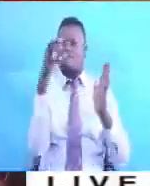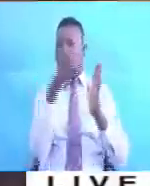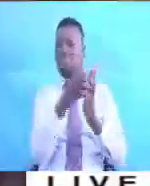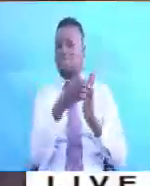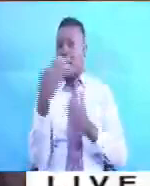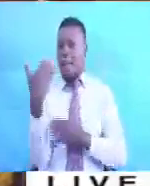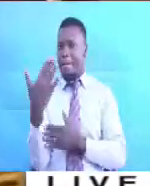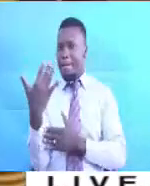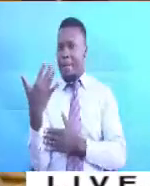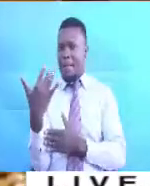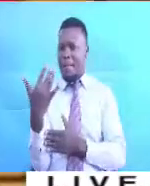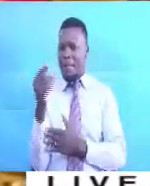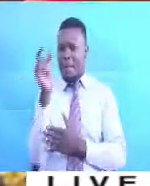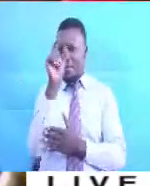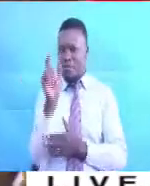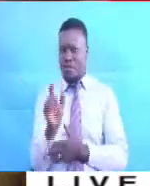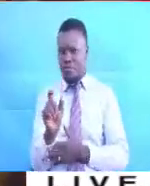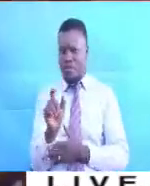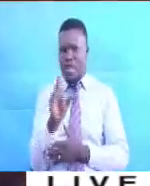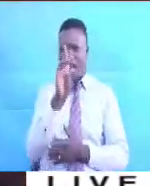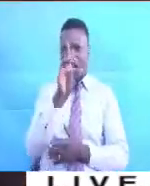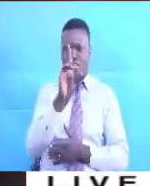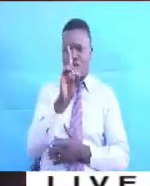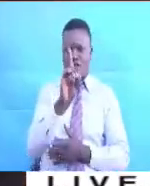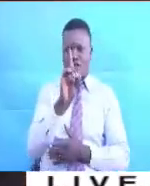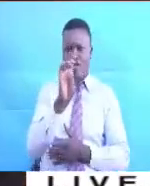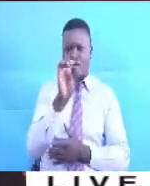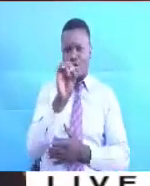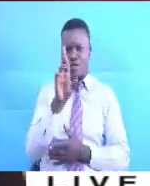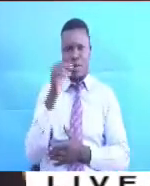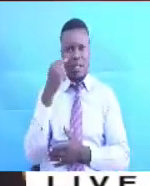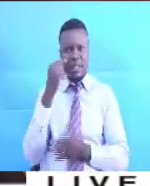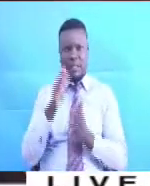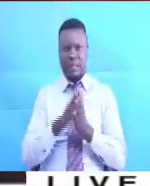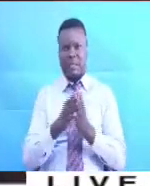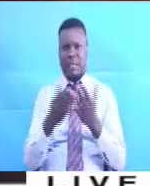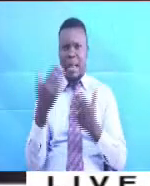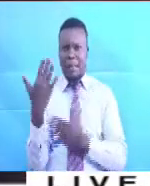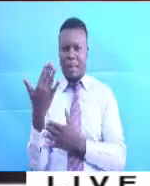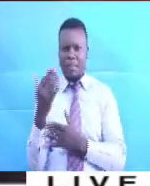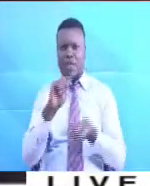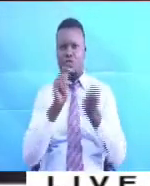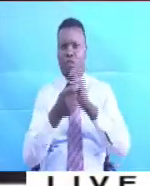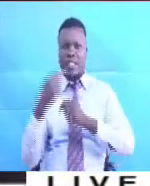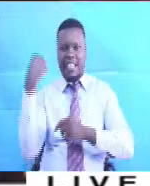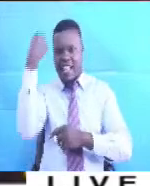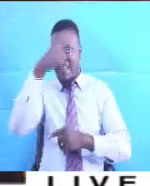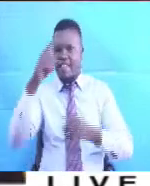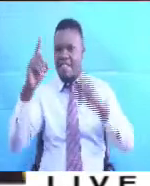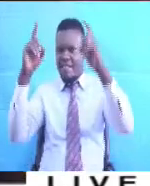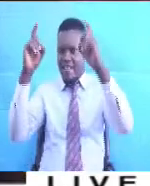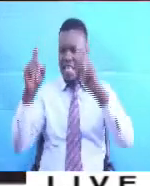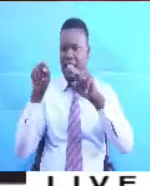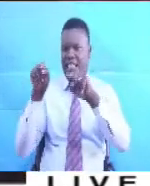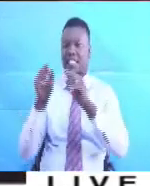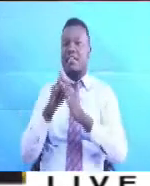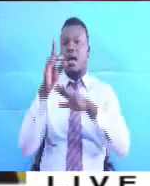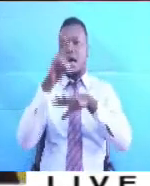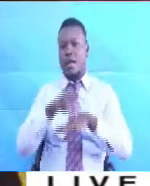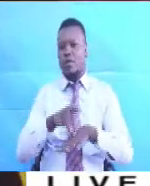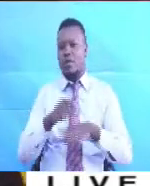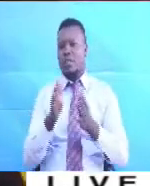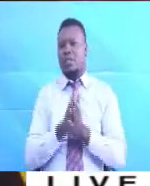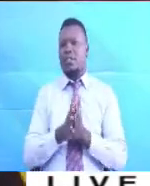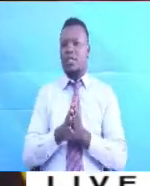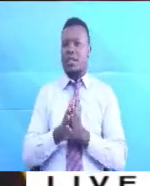country's central bank. The new design will pay tribute to the culture and history of indigenous Australians, according to the Reserve Bank